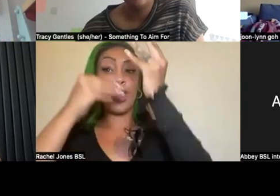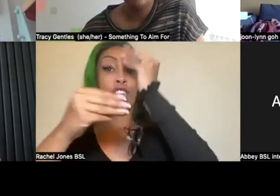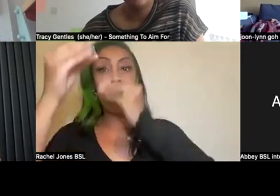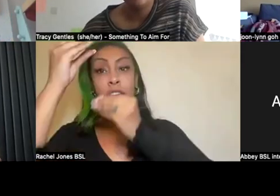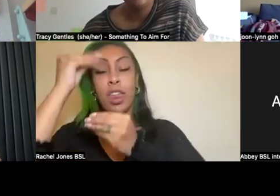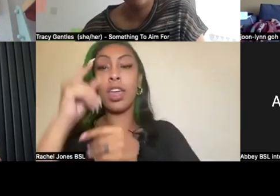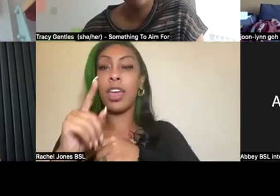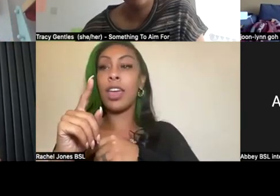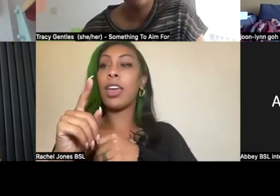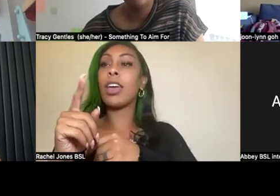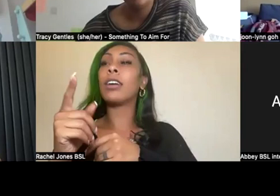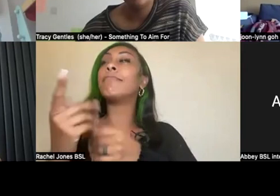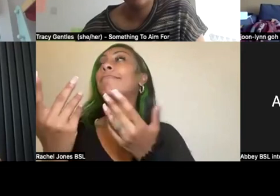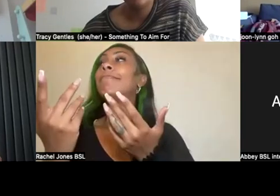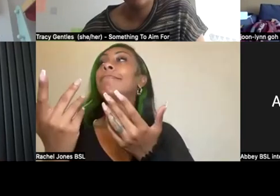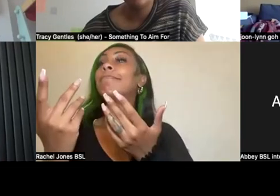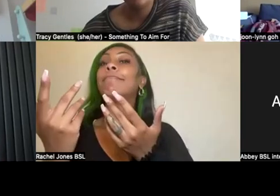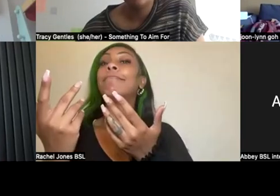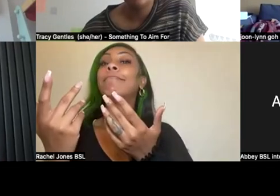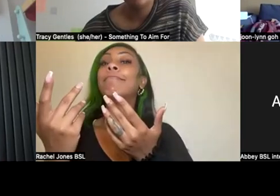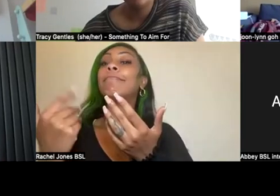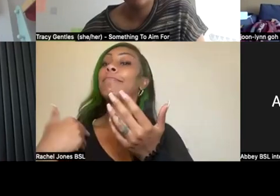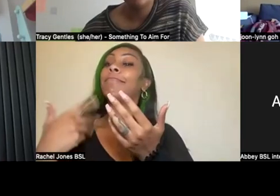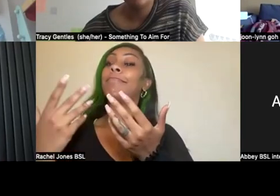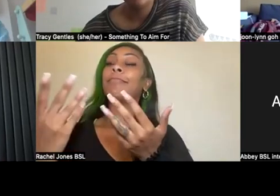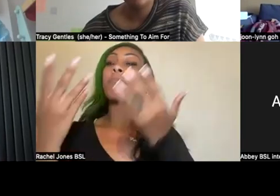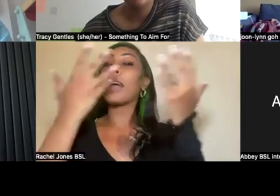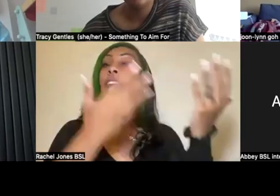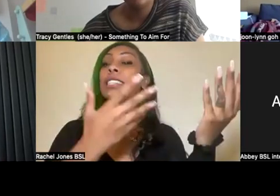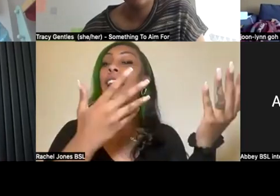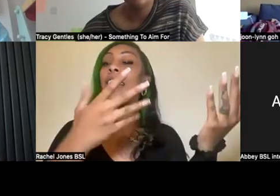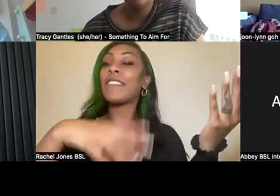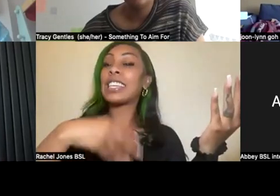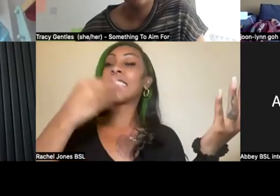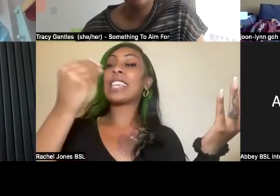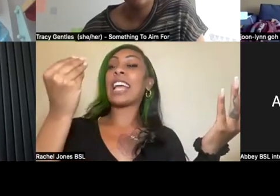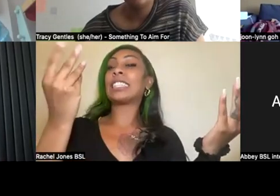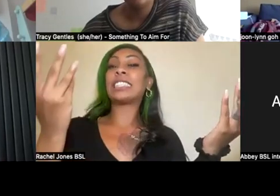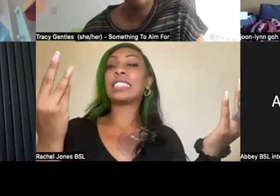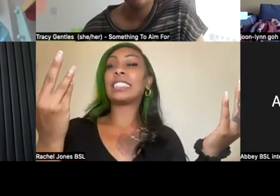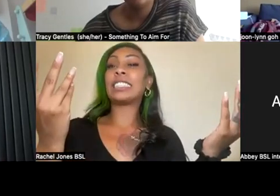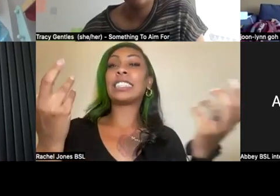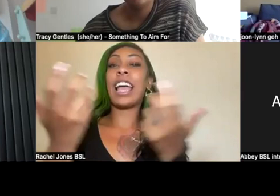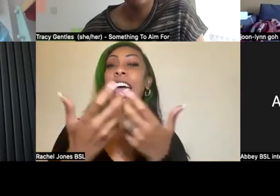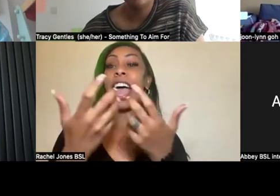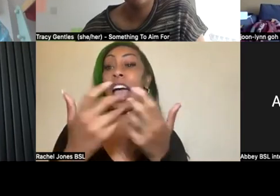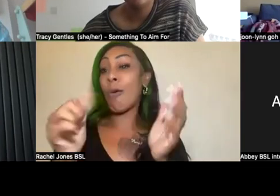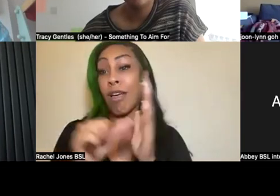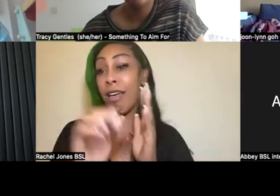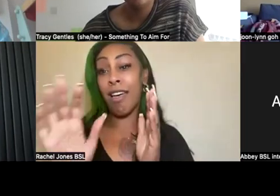have been, I guess, about reinforcing a sense of how hard it is,